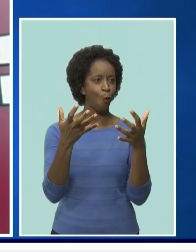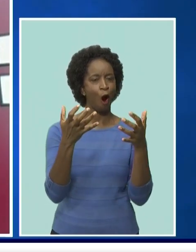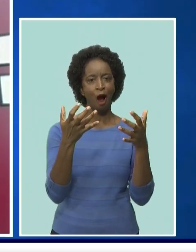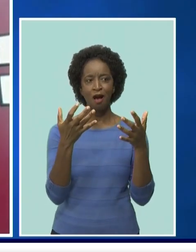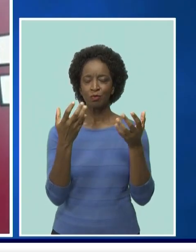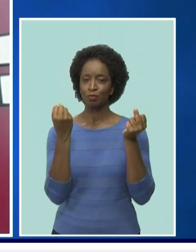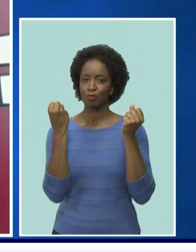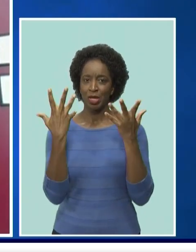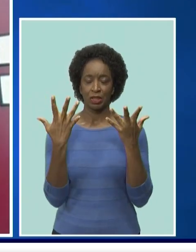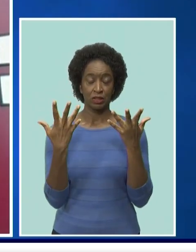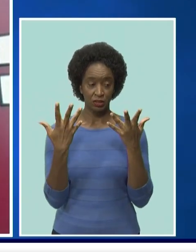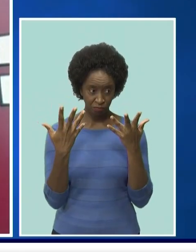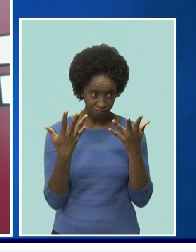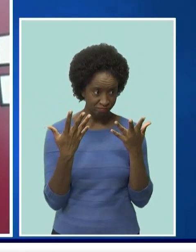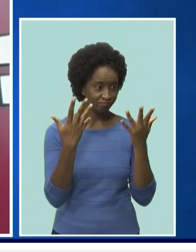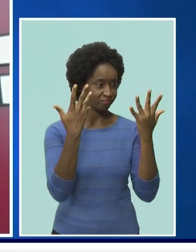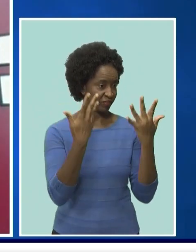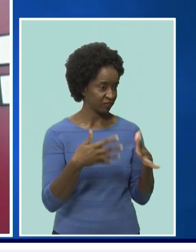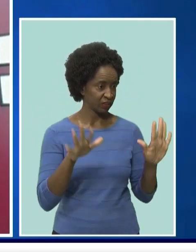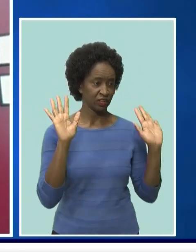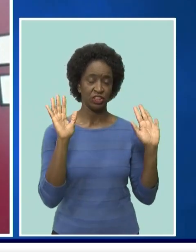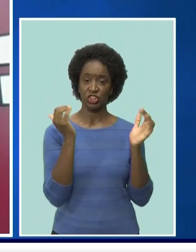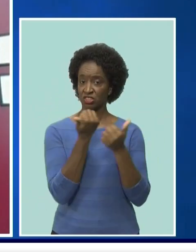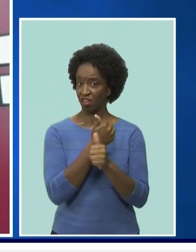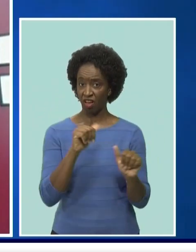those outcomes becoming